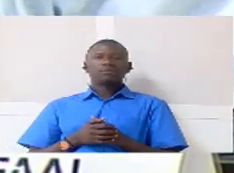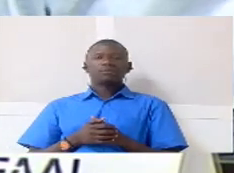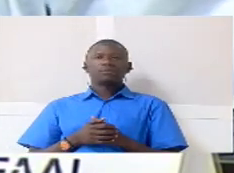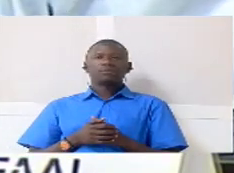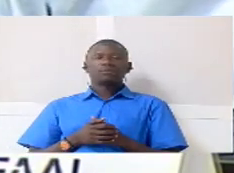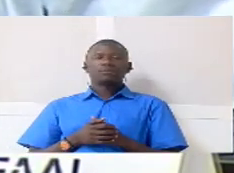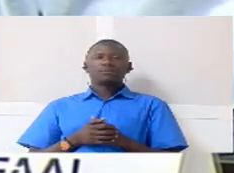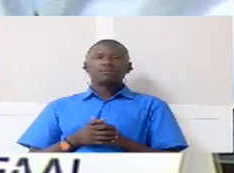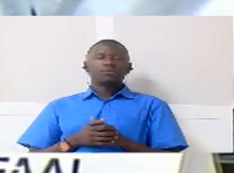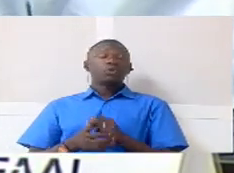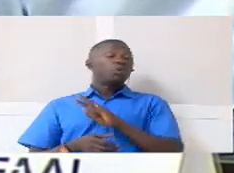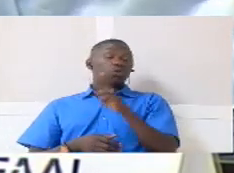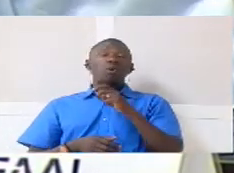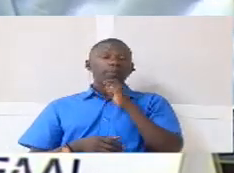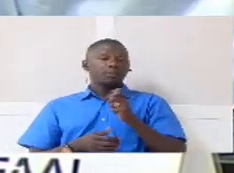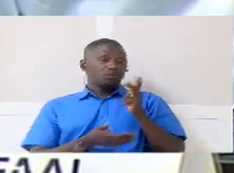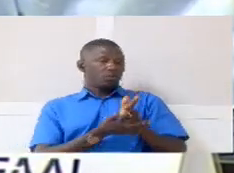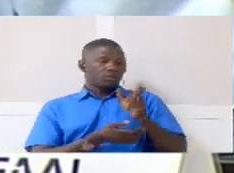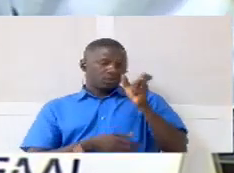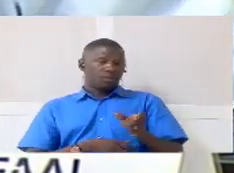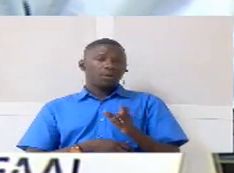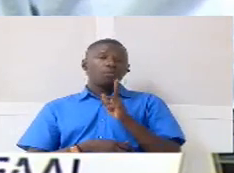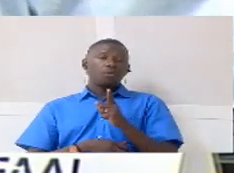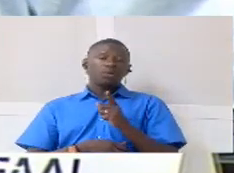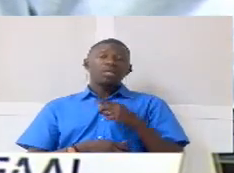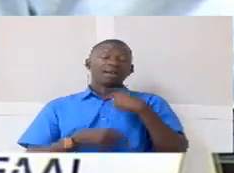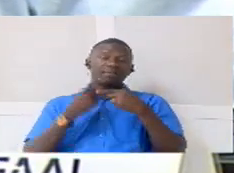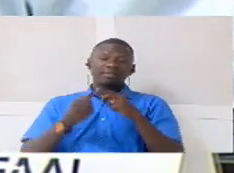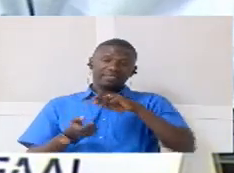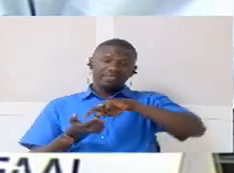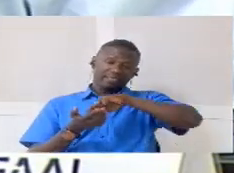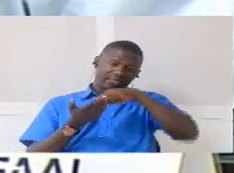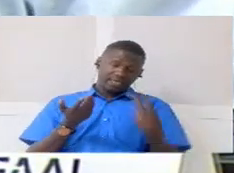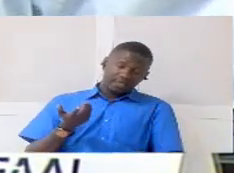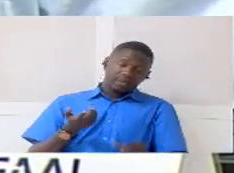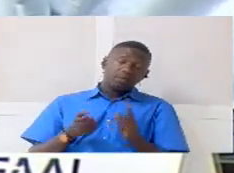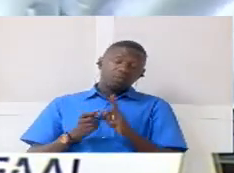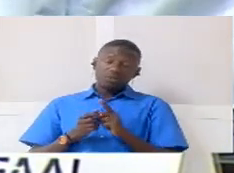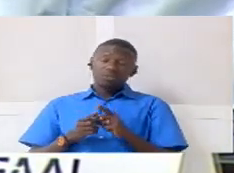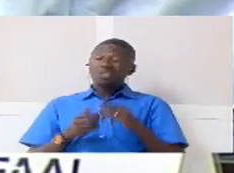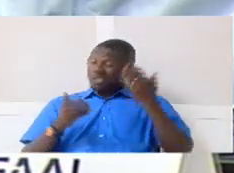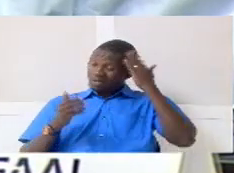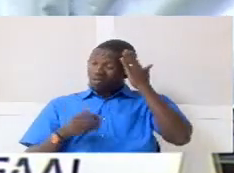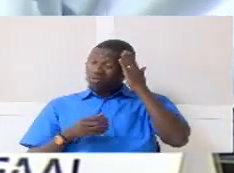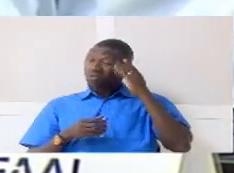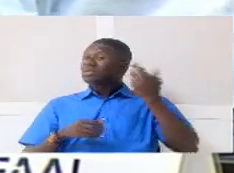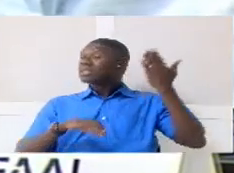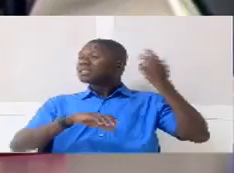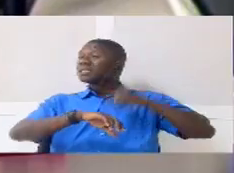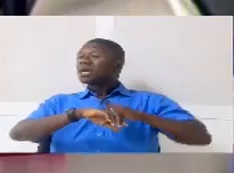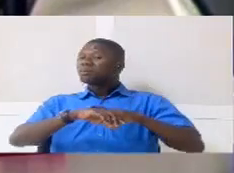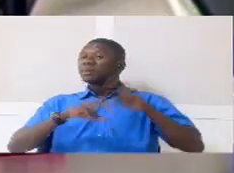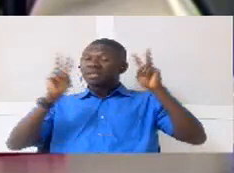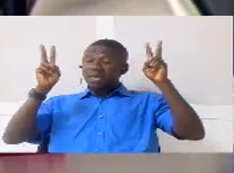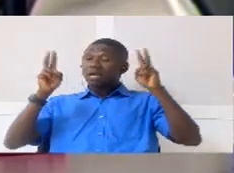government that people are willing to talk about it, but the fact was known during the time of Jame, correct? Nimukulet meya